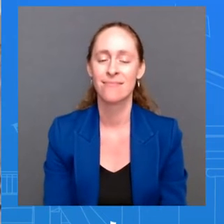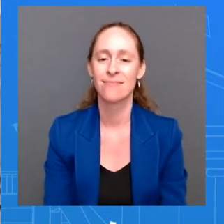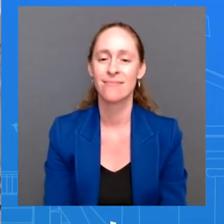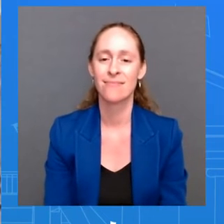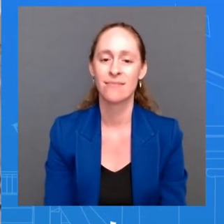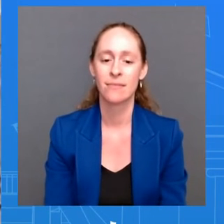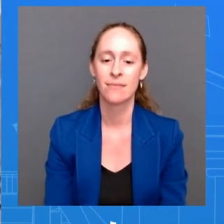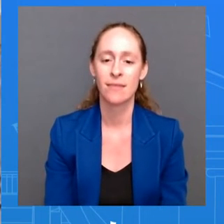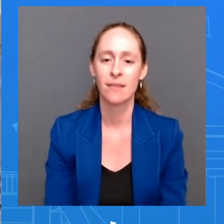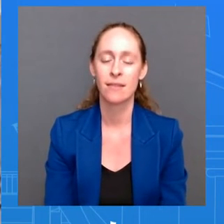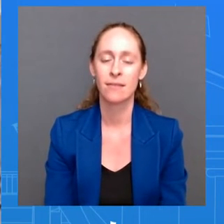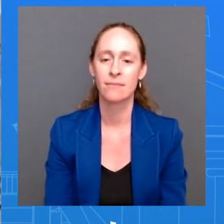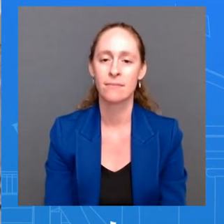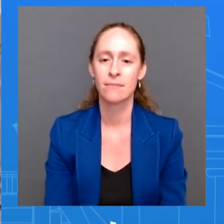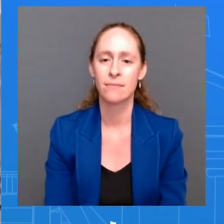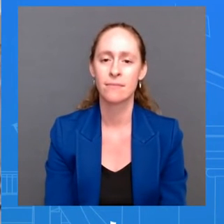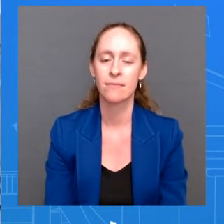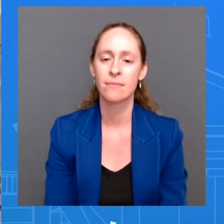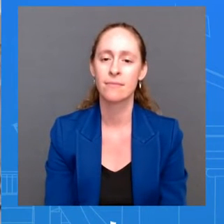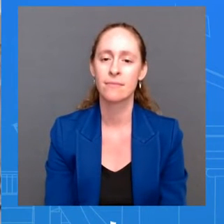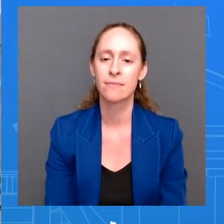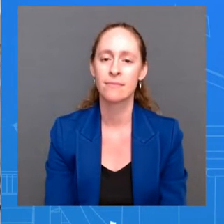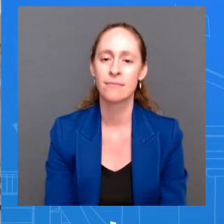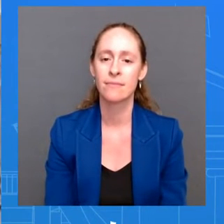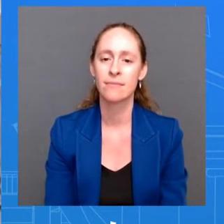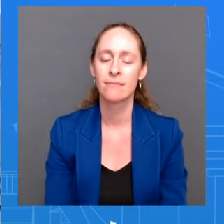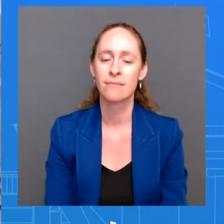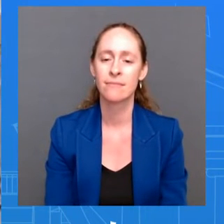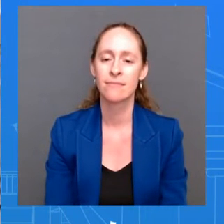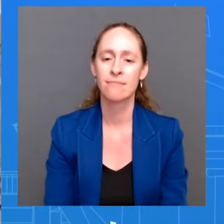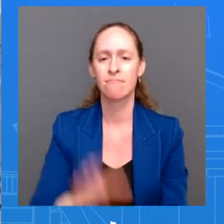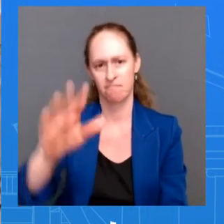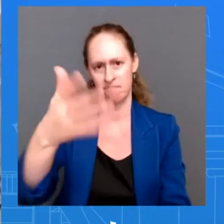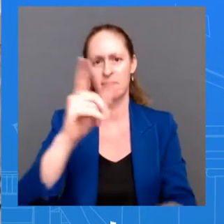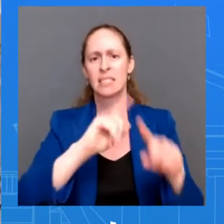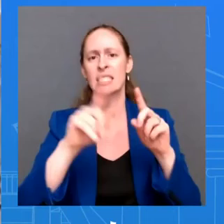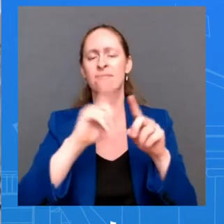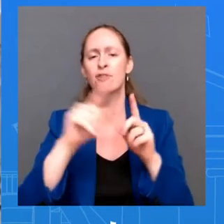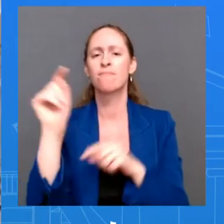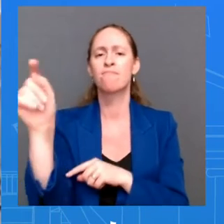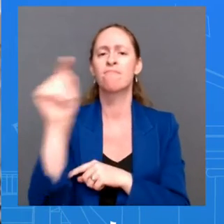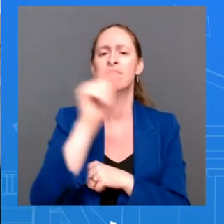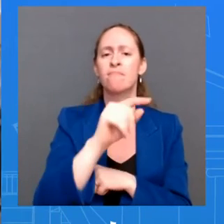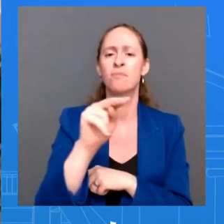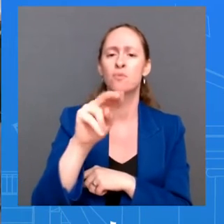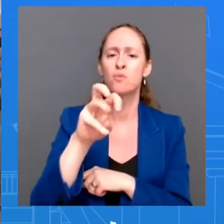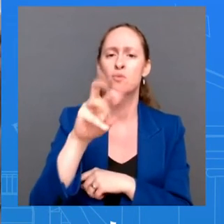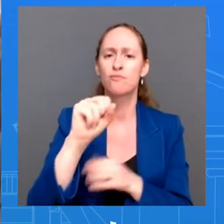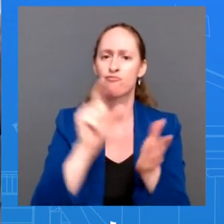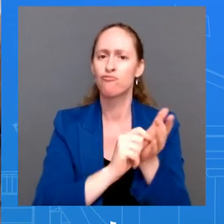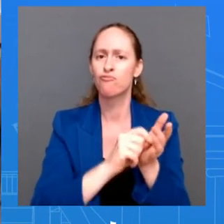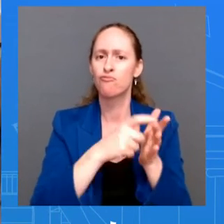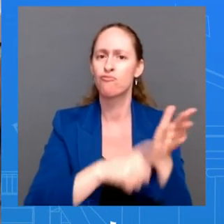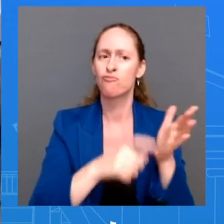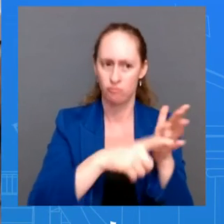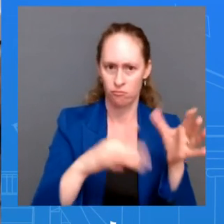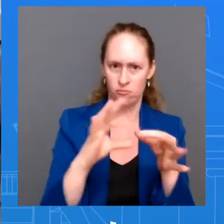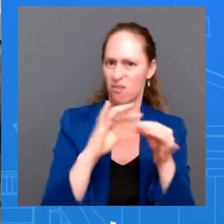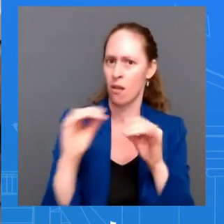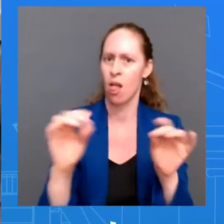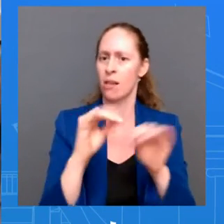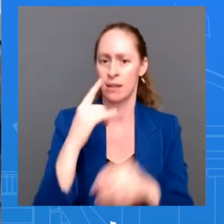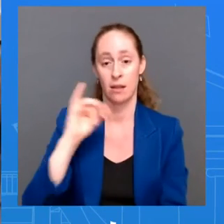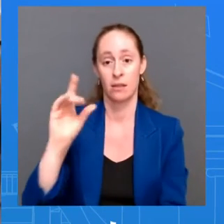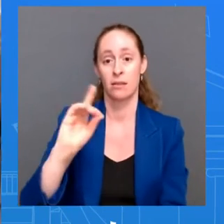news outlets as well, that shows a majority of Democrats don't want President Biden to run again in 2024. The latest New York Times polling